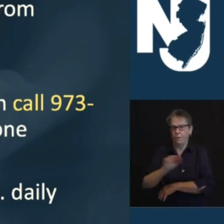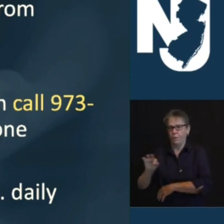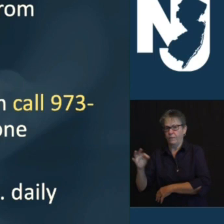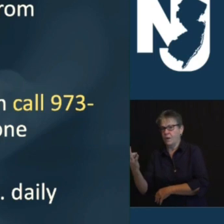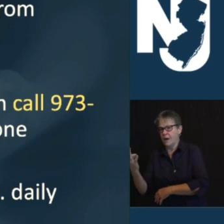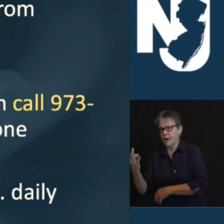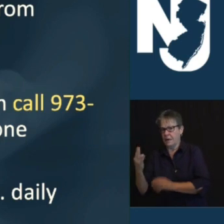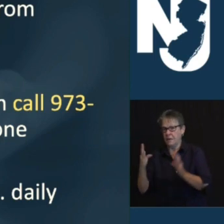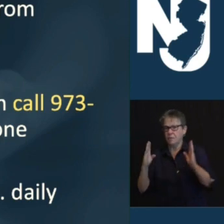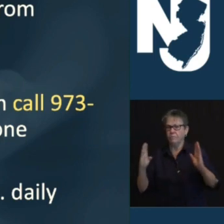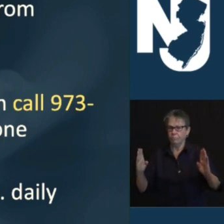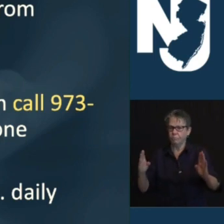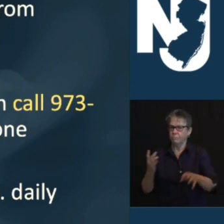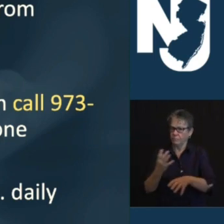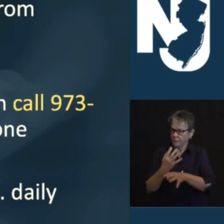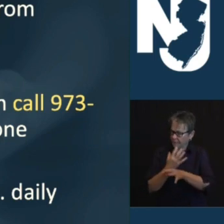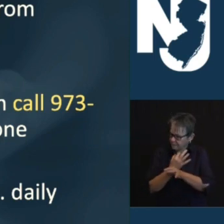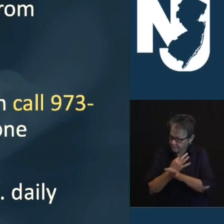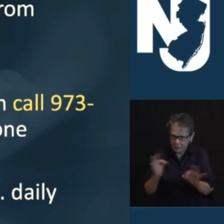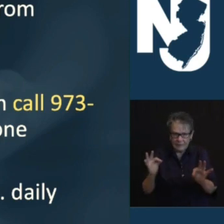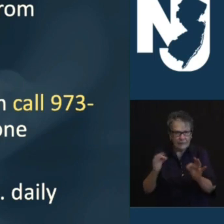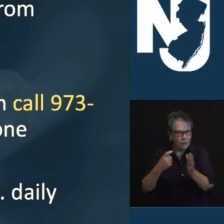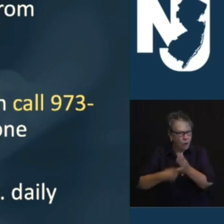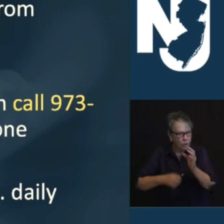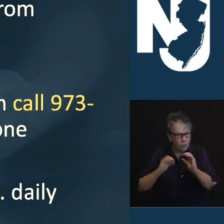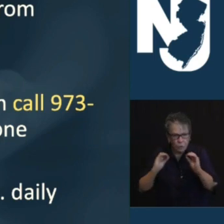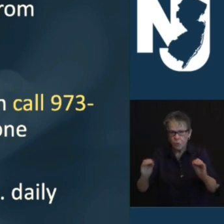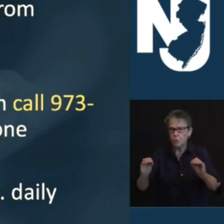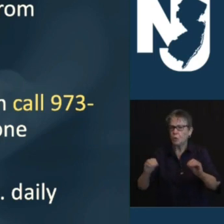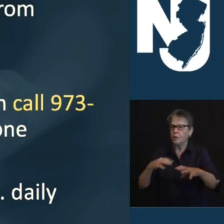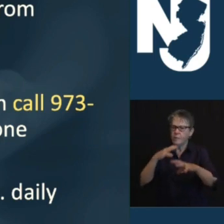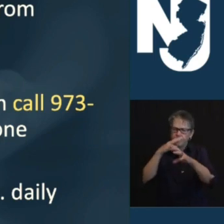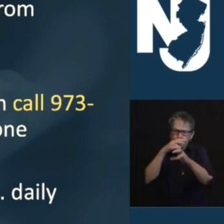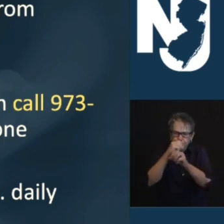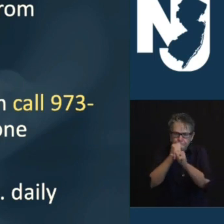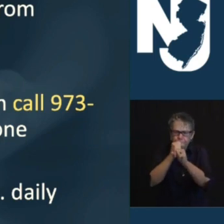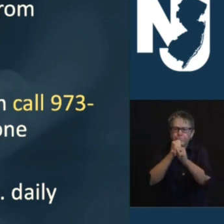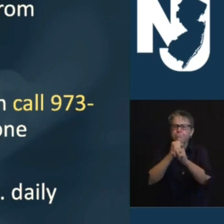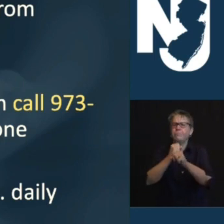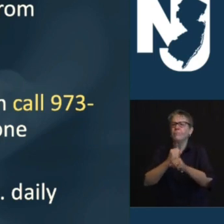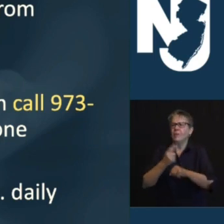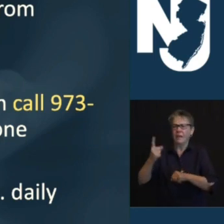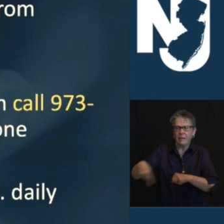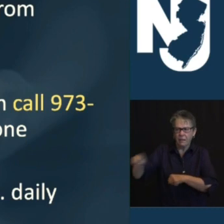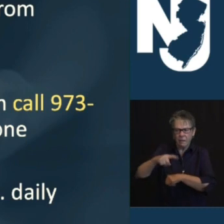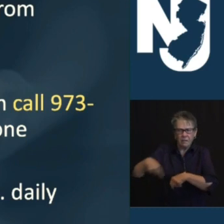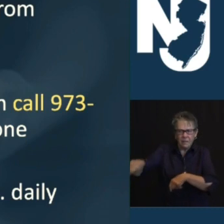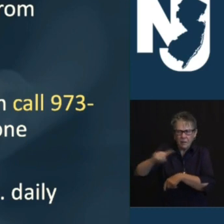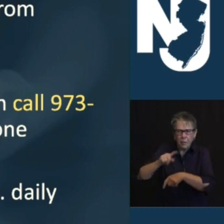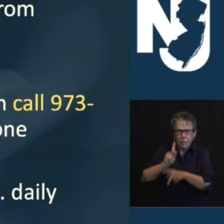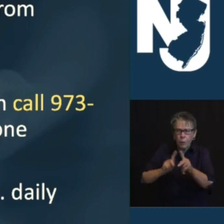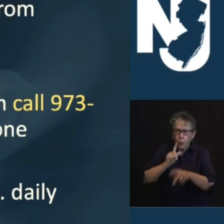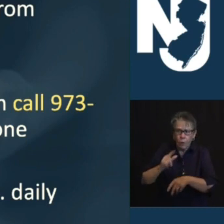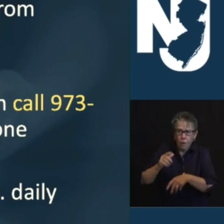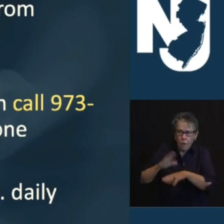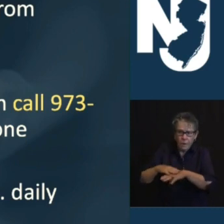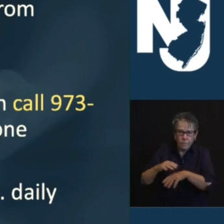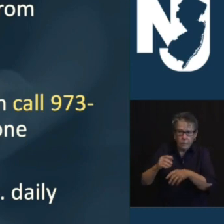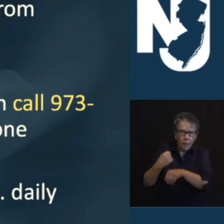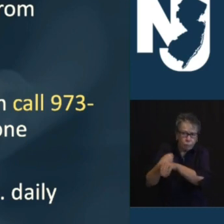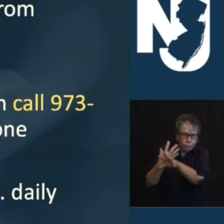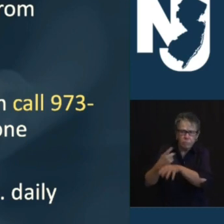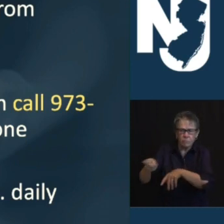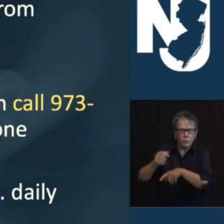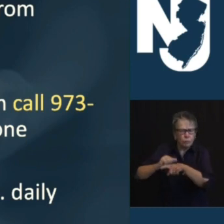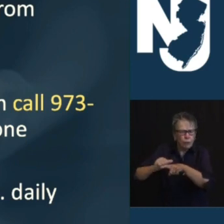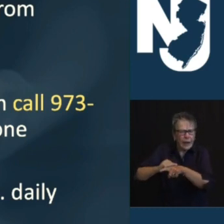live trained specialists. We know that the holidays in a normal year can be stressful, but this year even